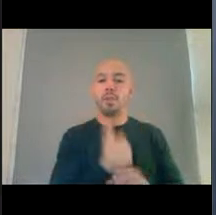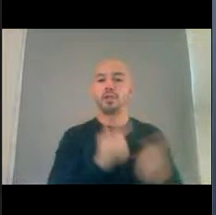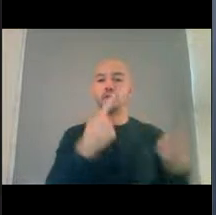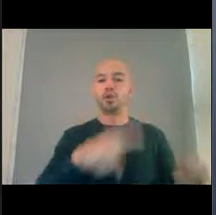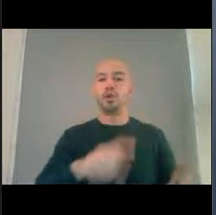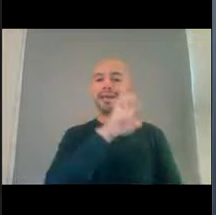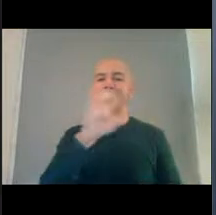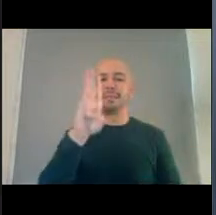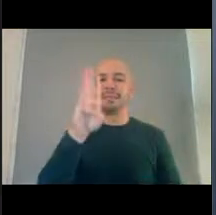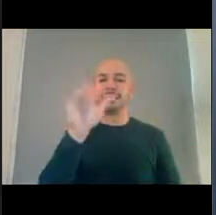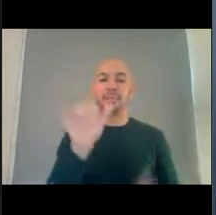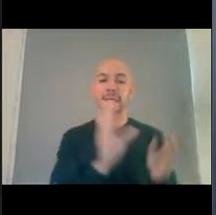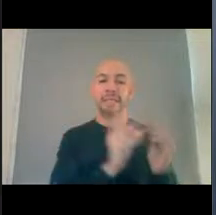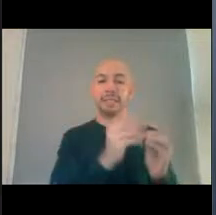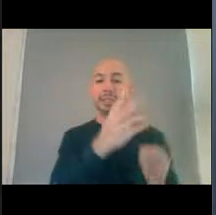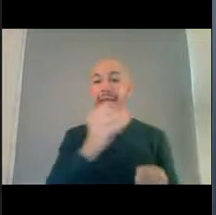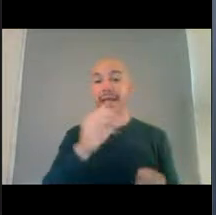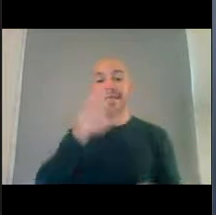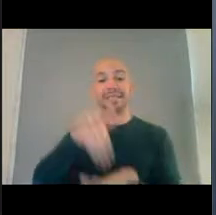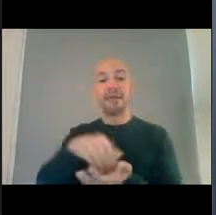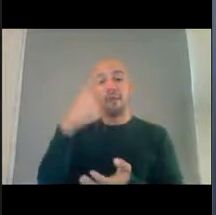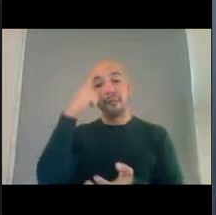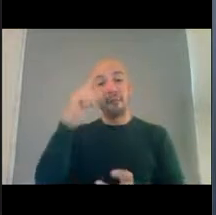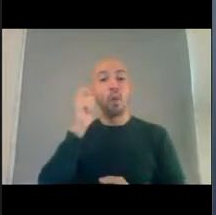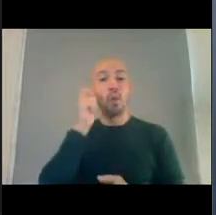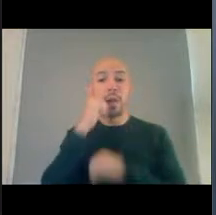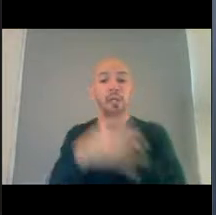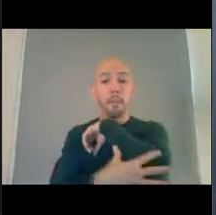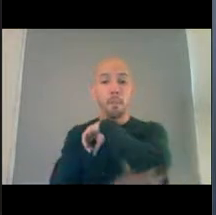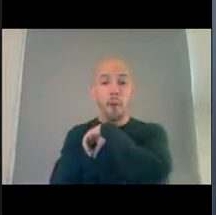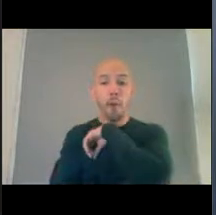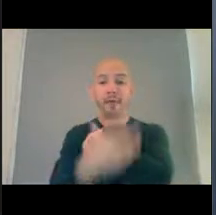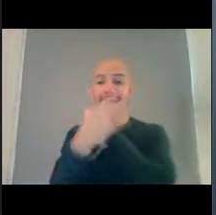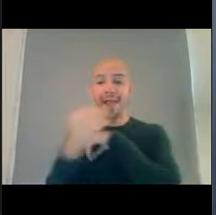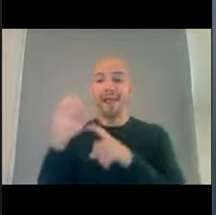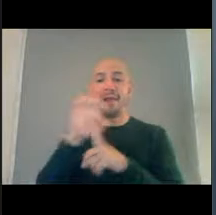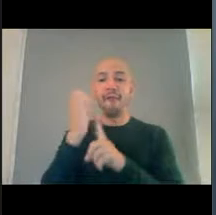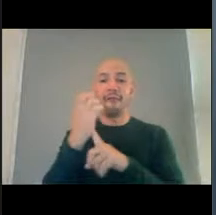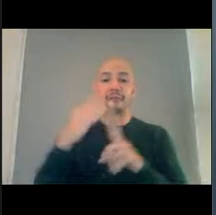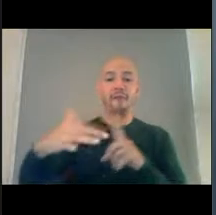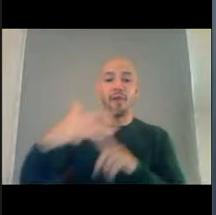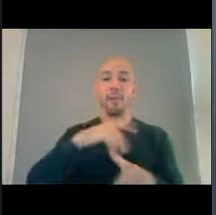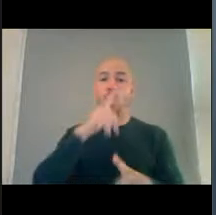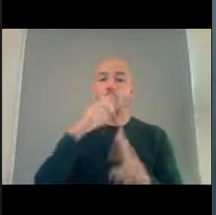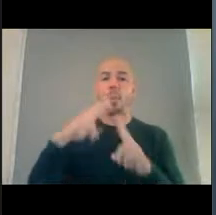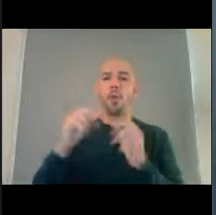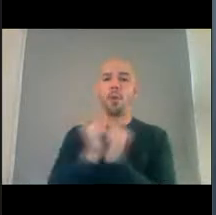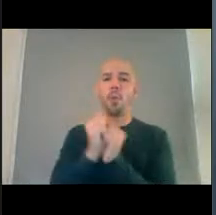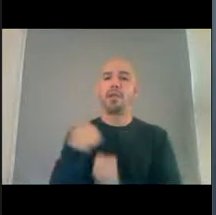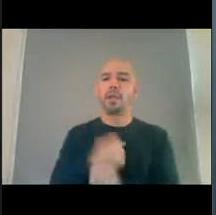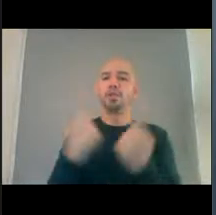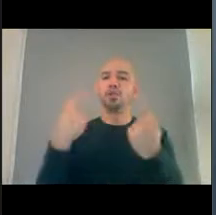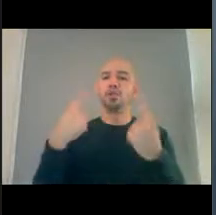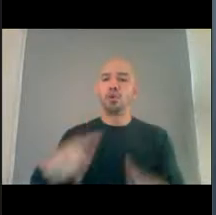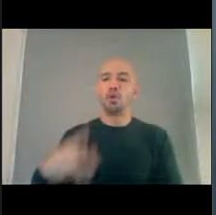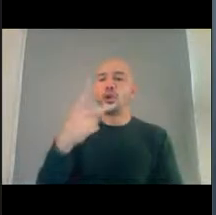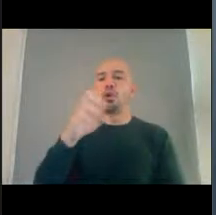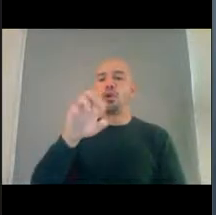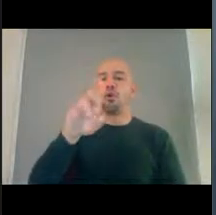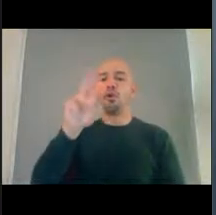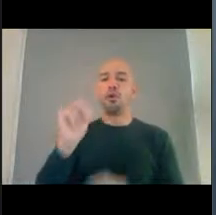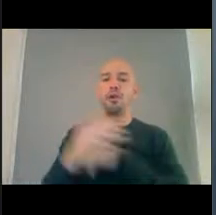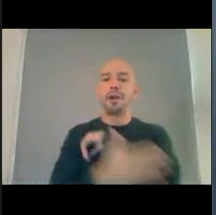who partnered with us to conduct the session in kern county um and we anticipate having additional cbo's with us at the october